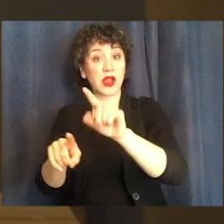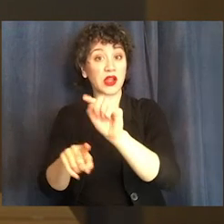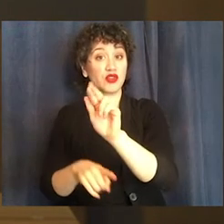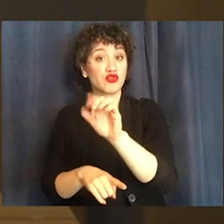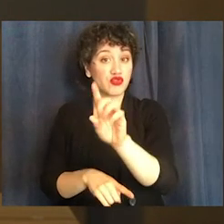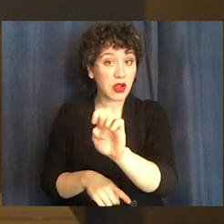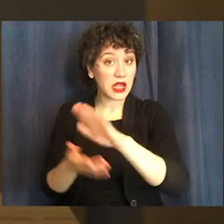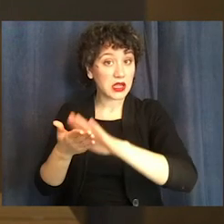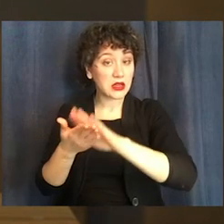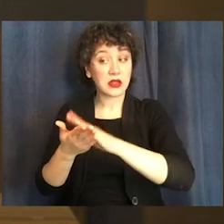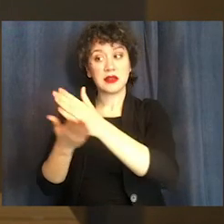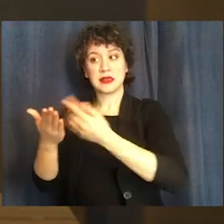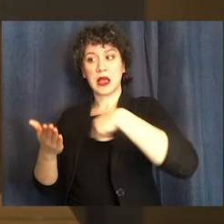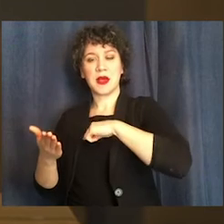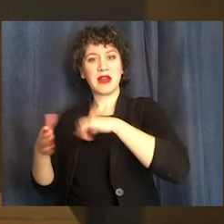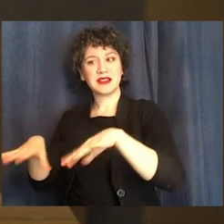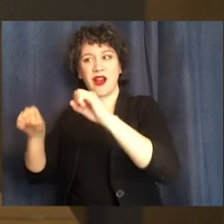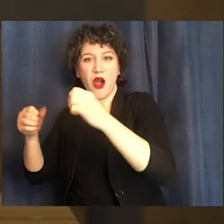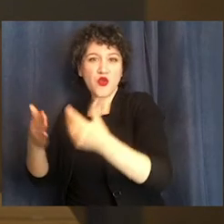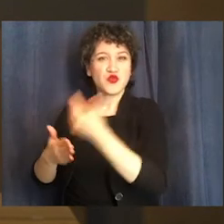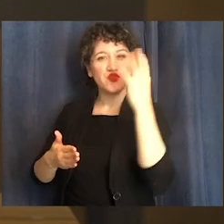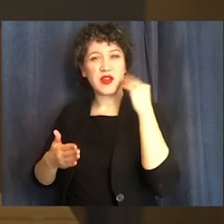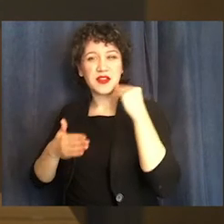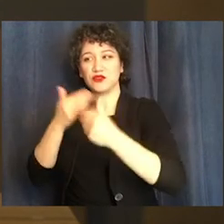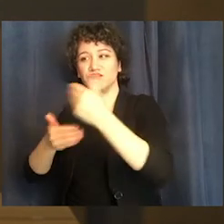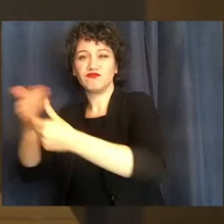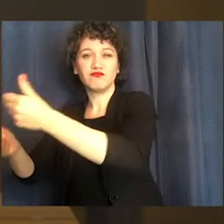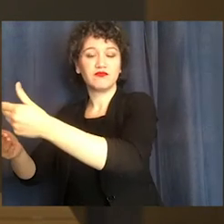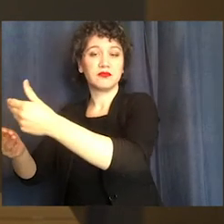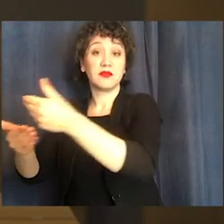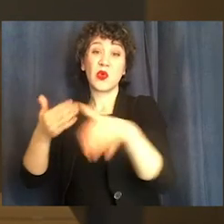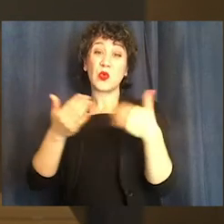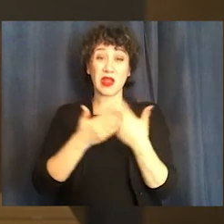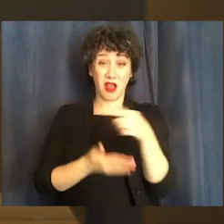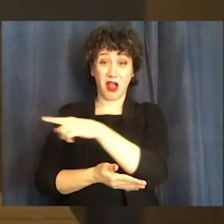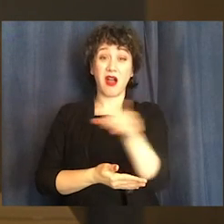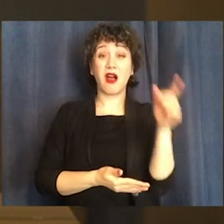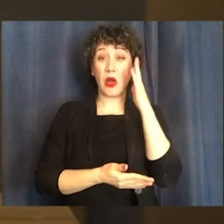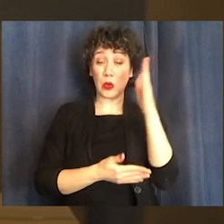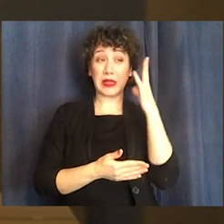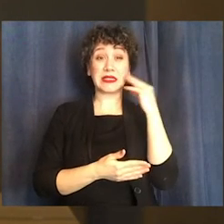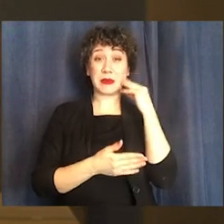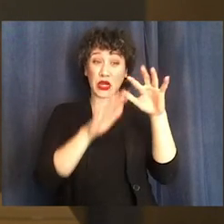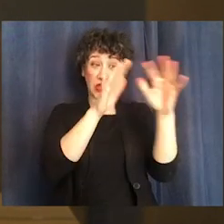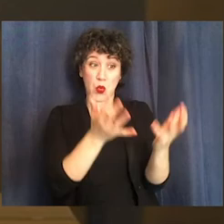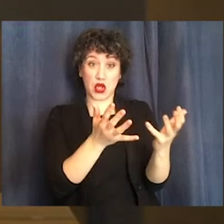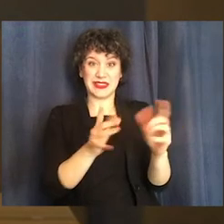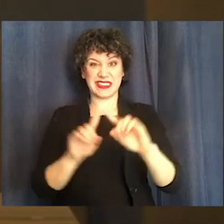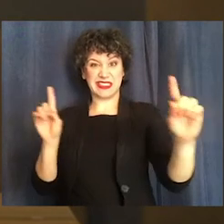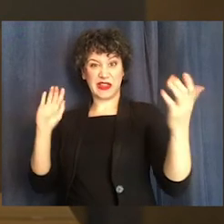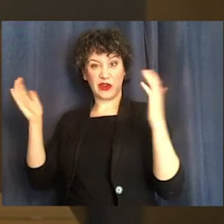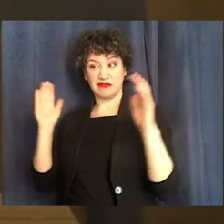adventures. We will all be facing a world different from the one where we went to Palmer High School for 4 years. I think